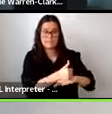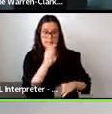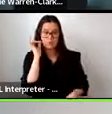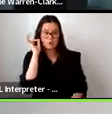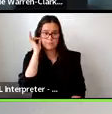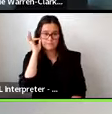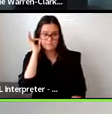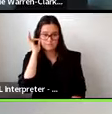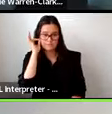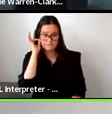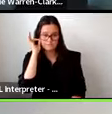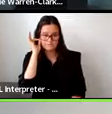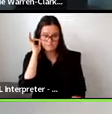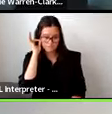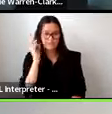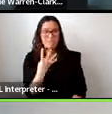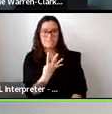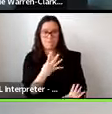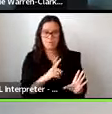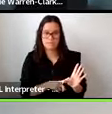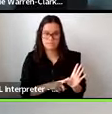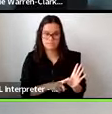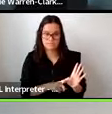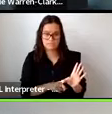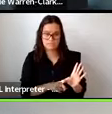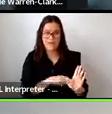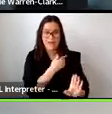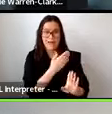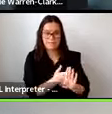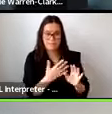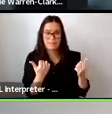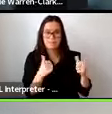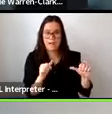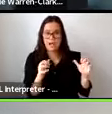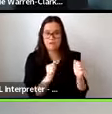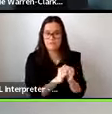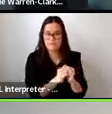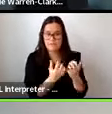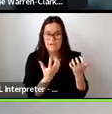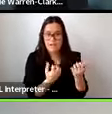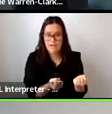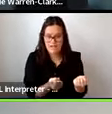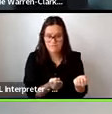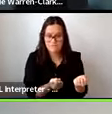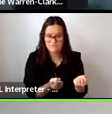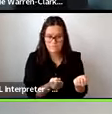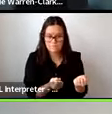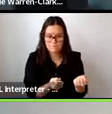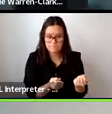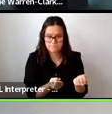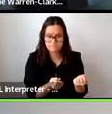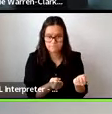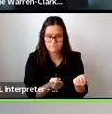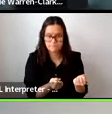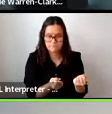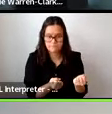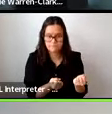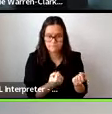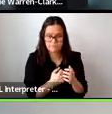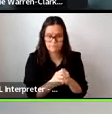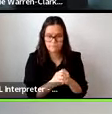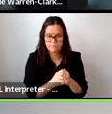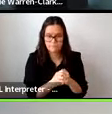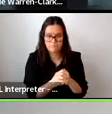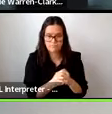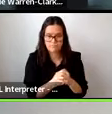until agreement was reached in a draft text drawn up as the basis of the convention.